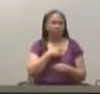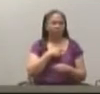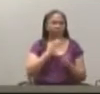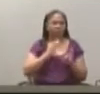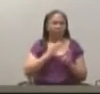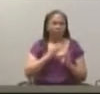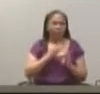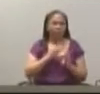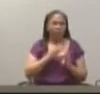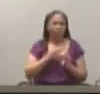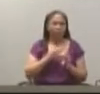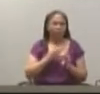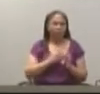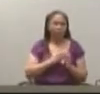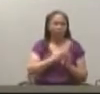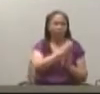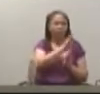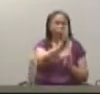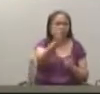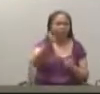the pillar of strength.